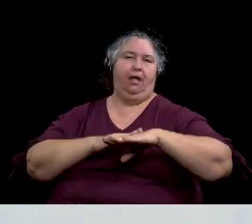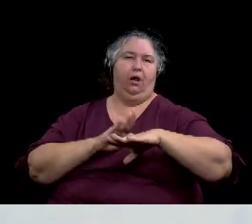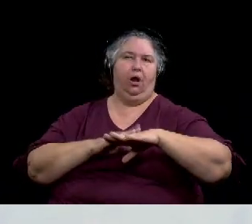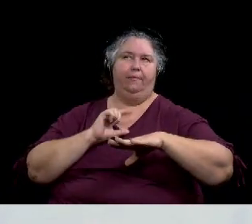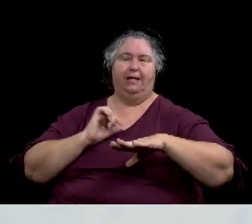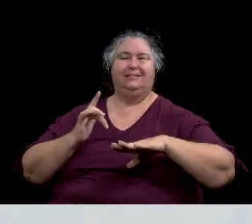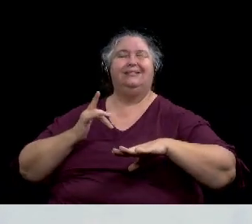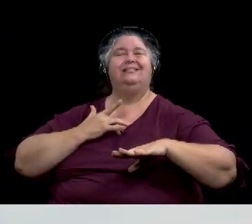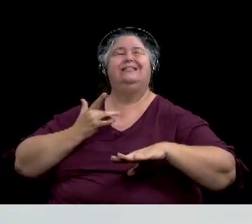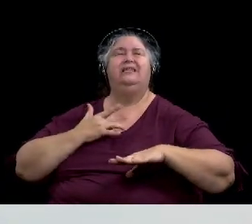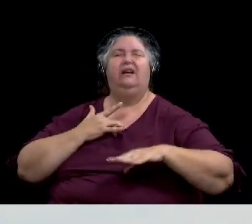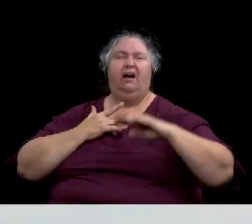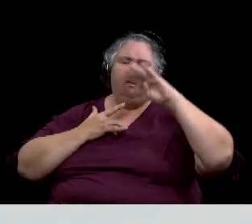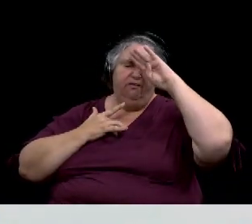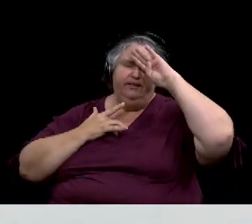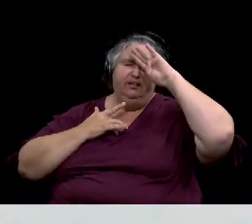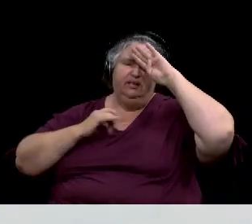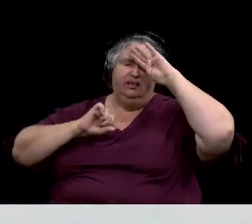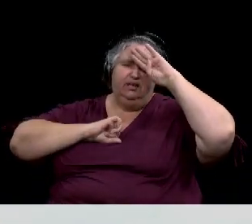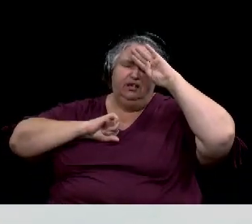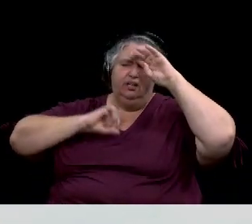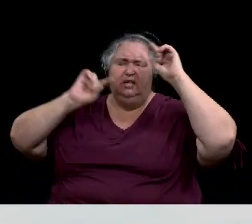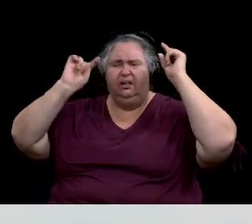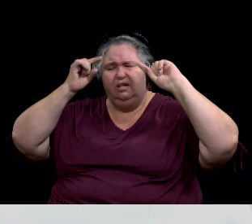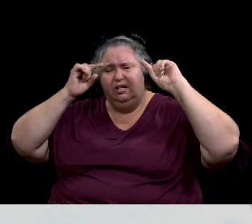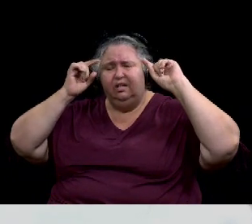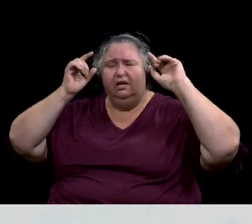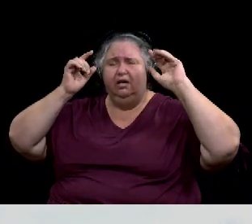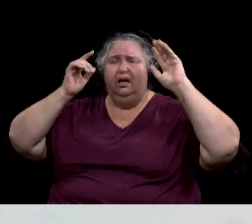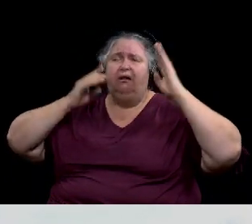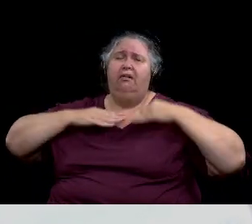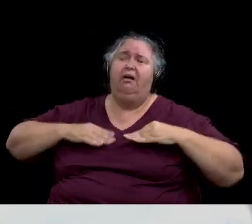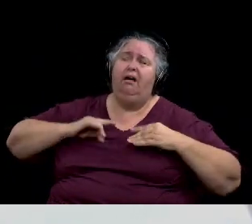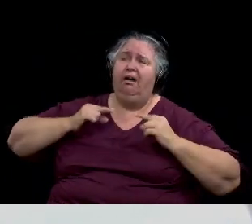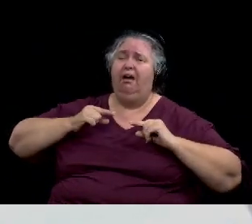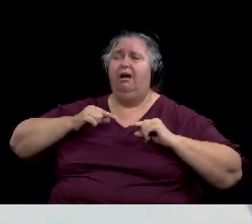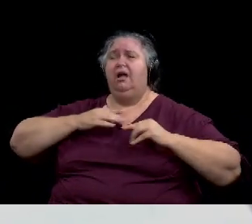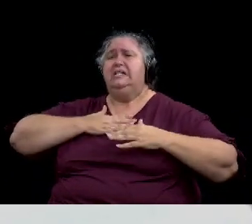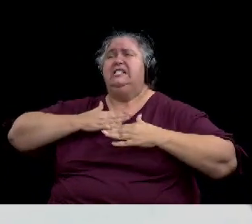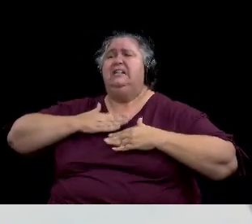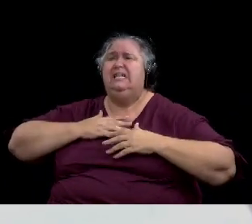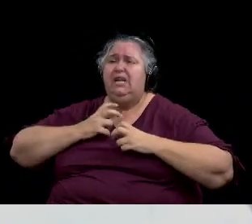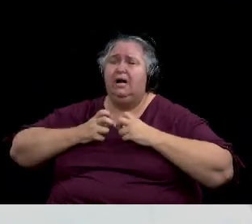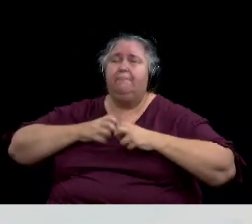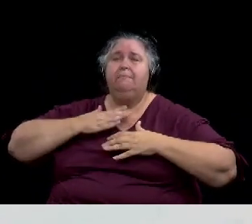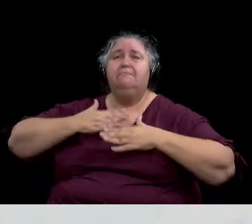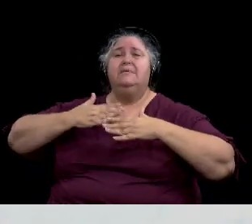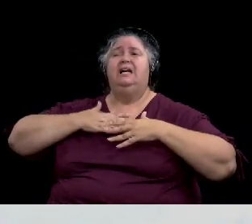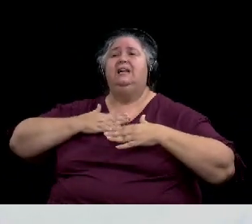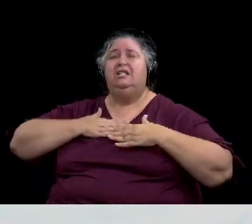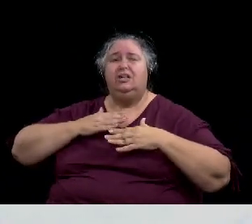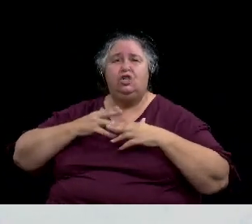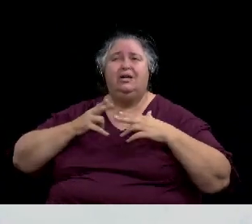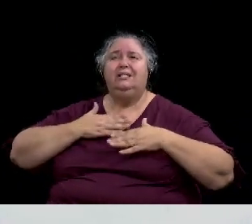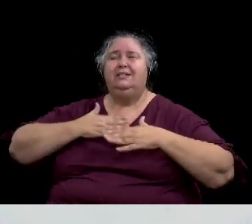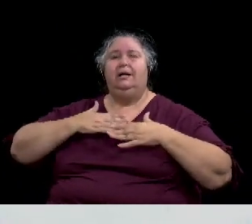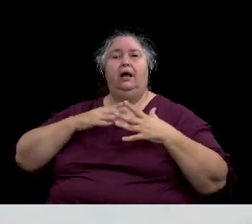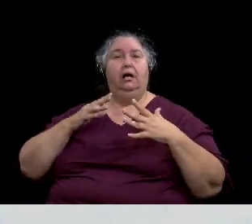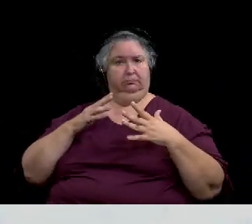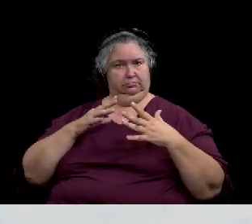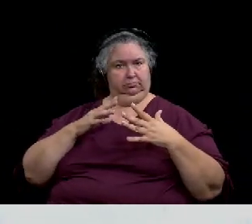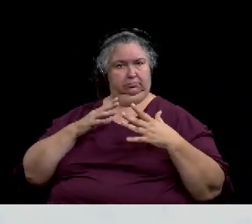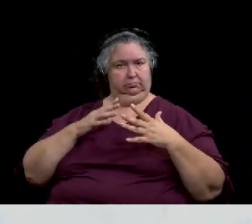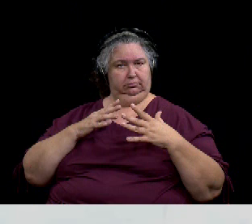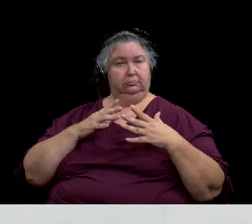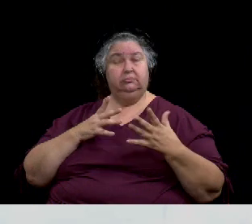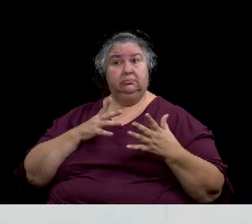sick. It's fever and cough and headache and body aches and shortness of breath. A key